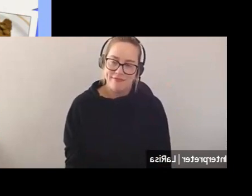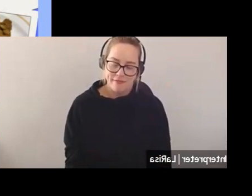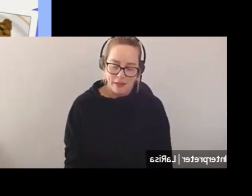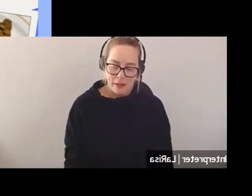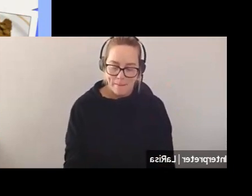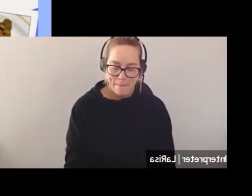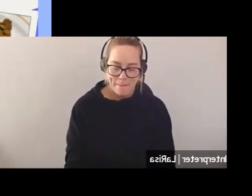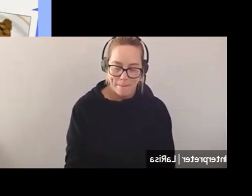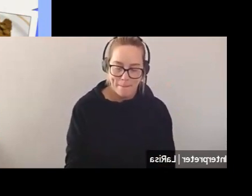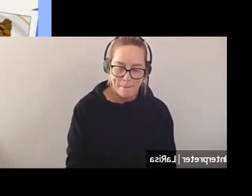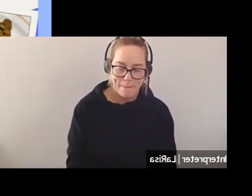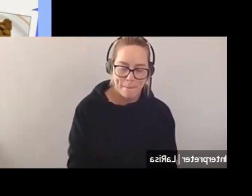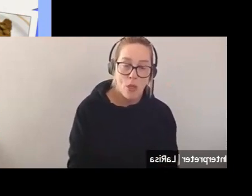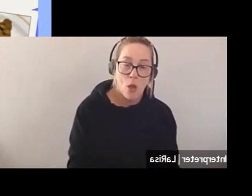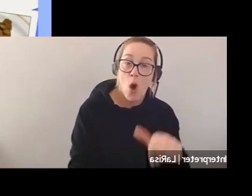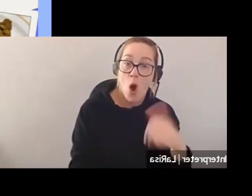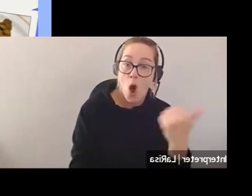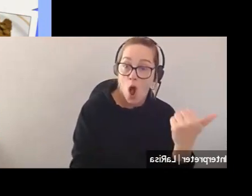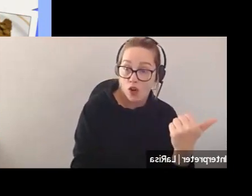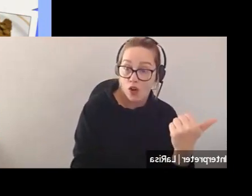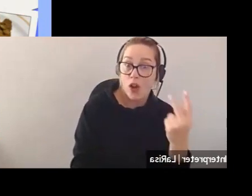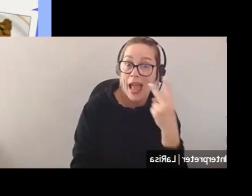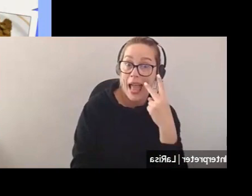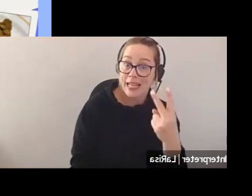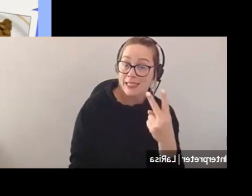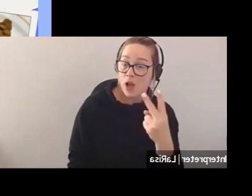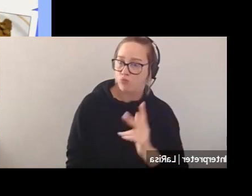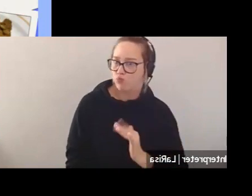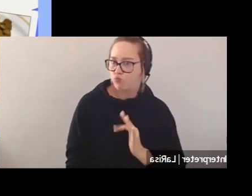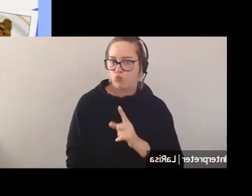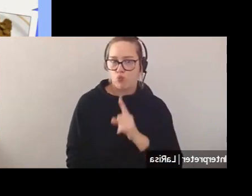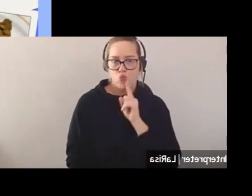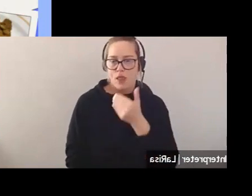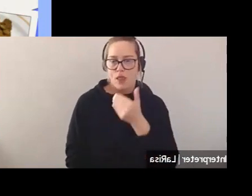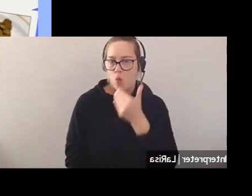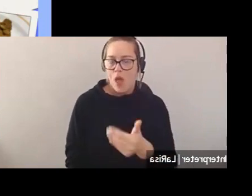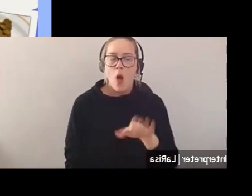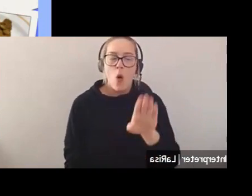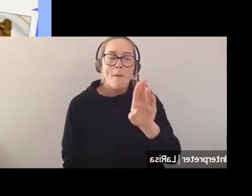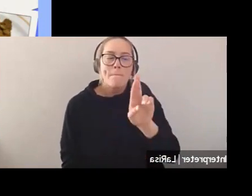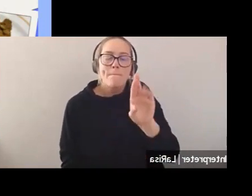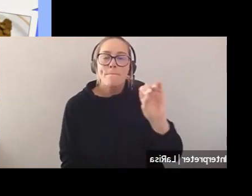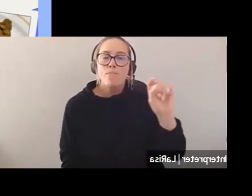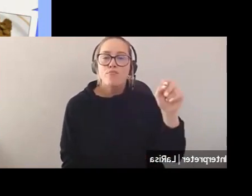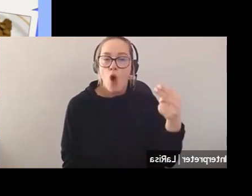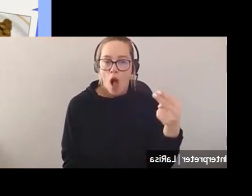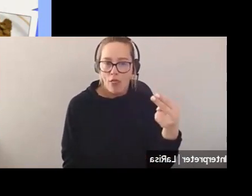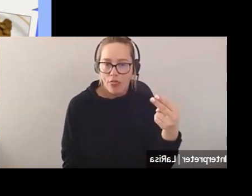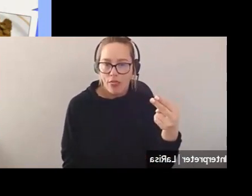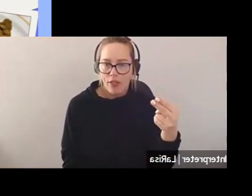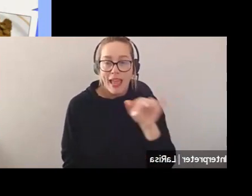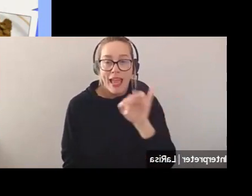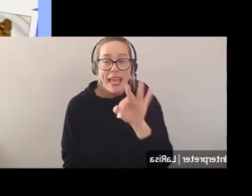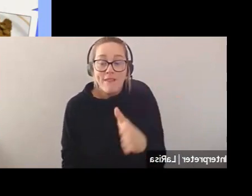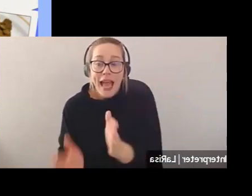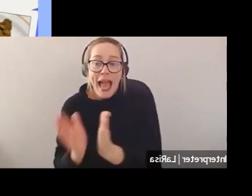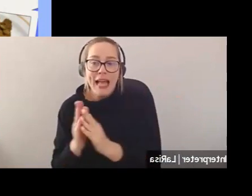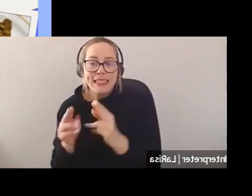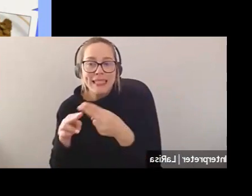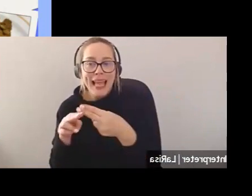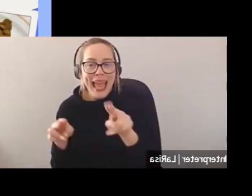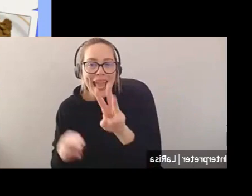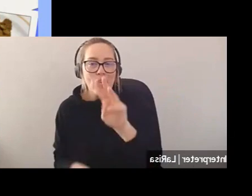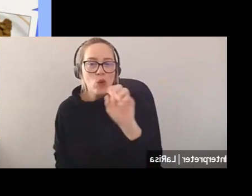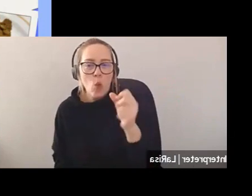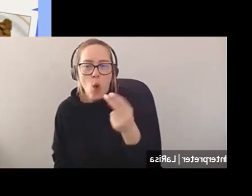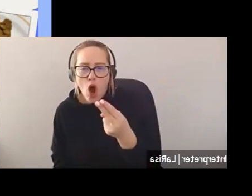okay, another thing that I found that it works really well, broths are great substitutes for milk when you're doing like an